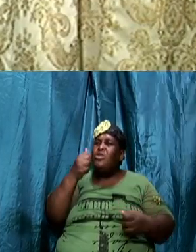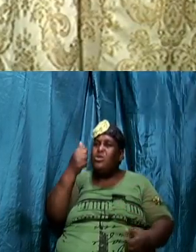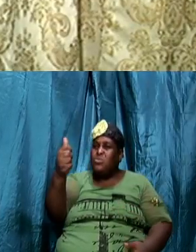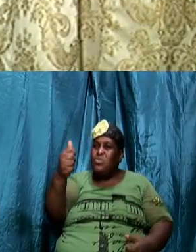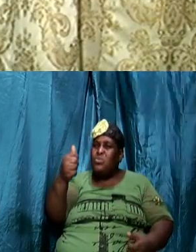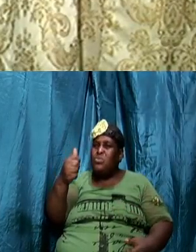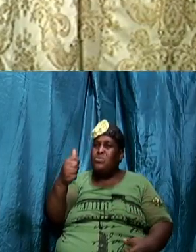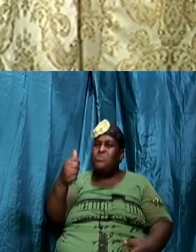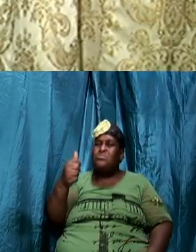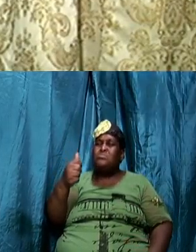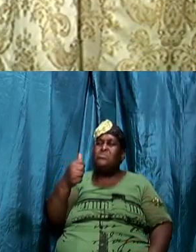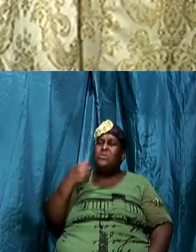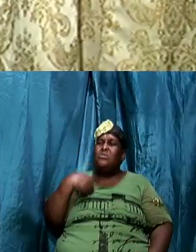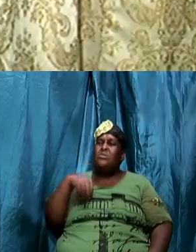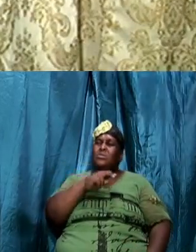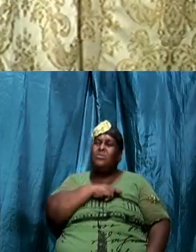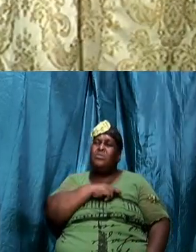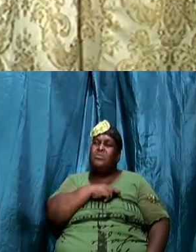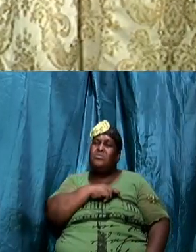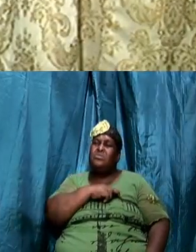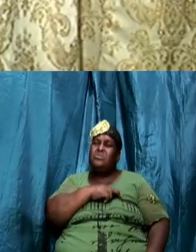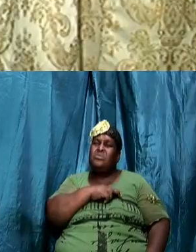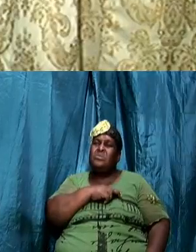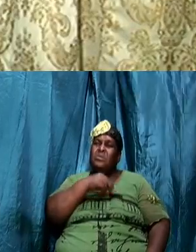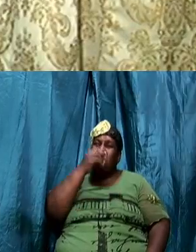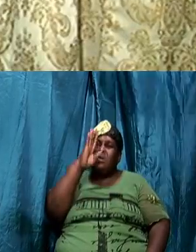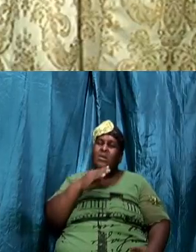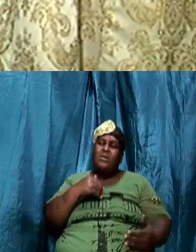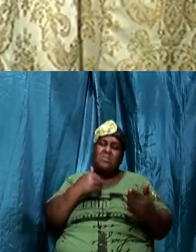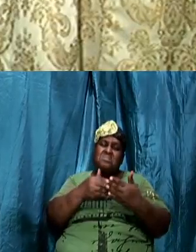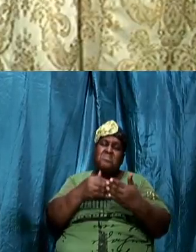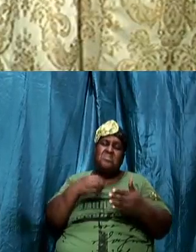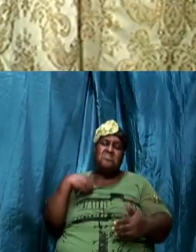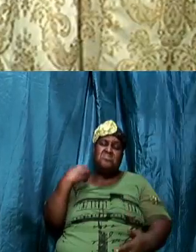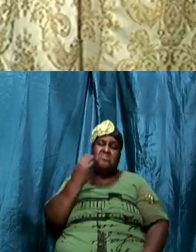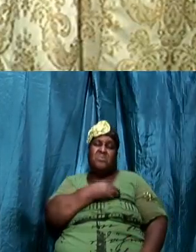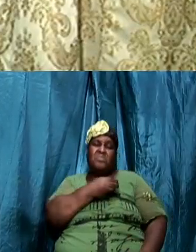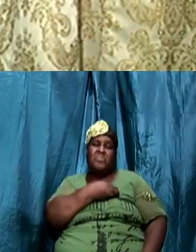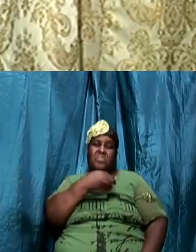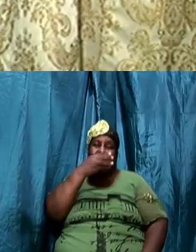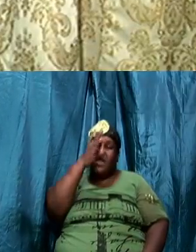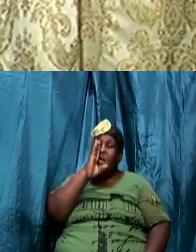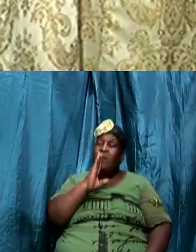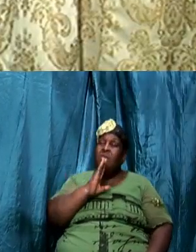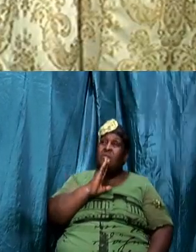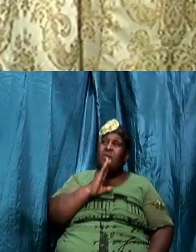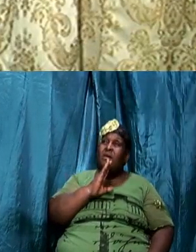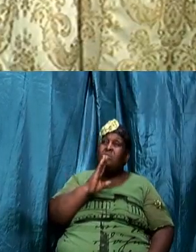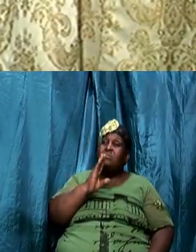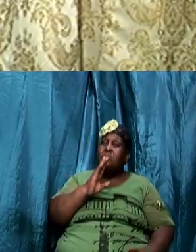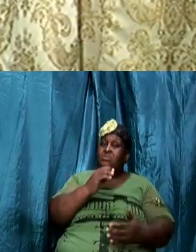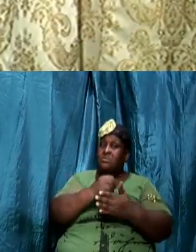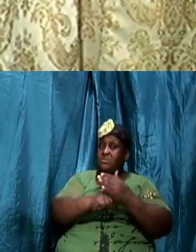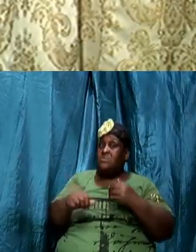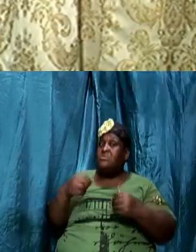himself away, because had God been near to some of us, because some of us know that God has withdrawn himself, you know.